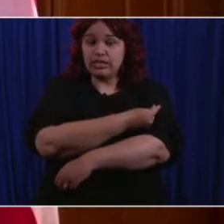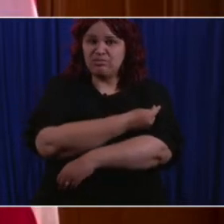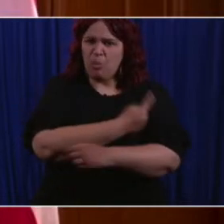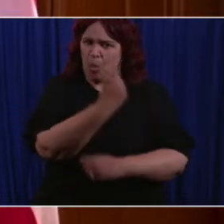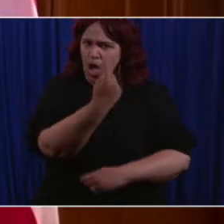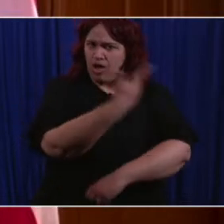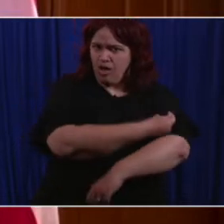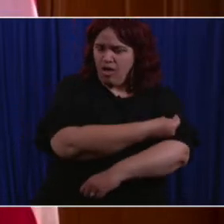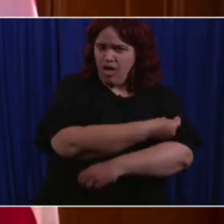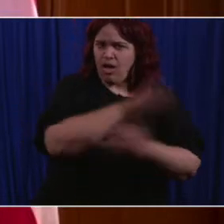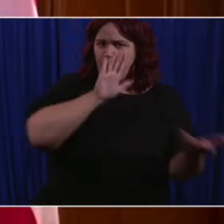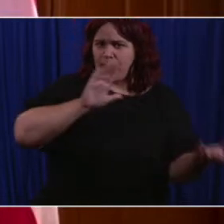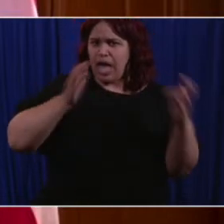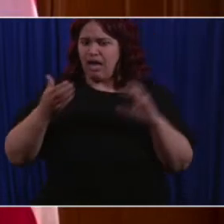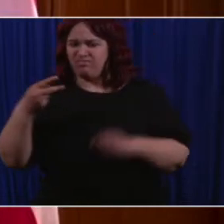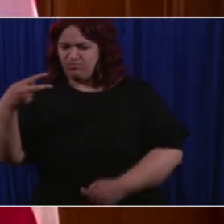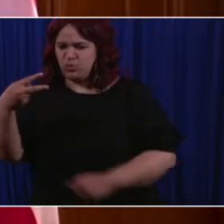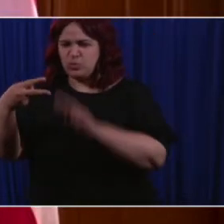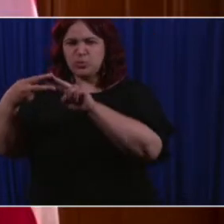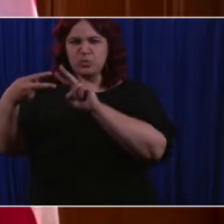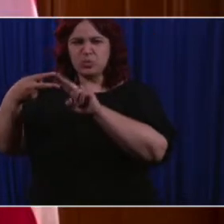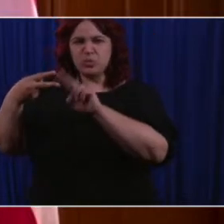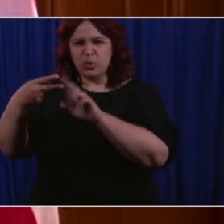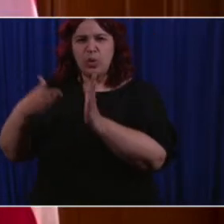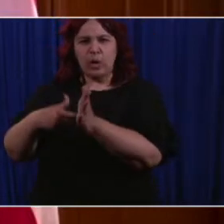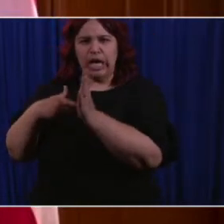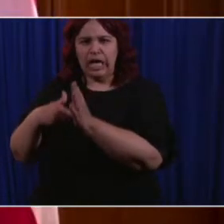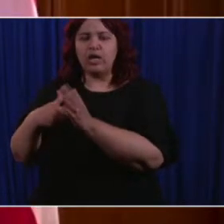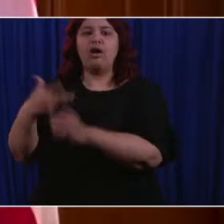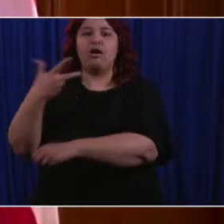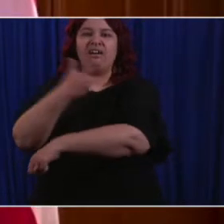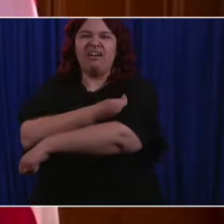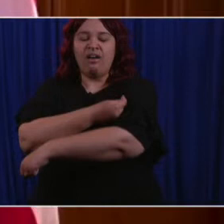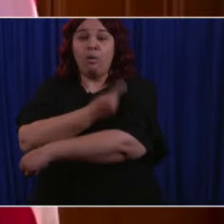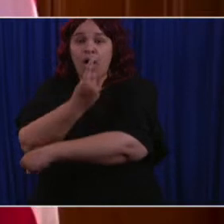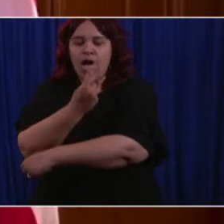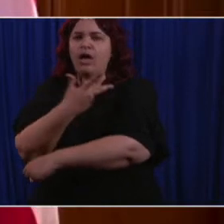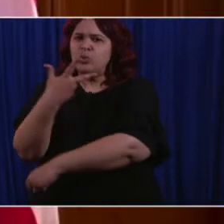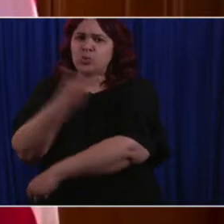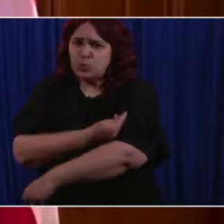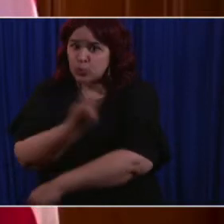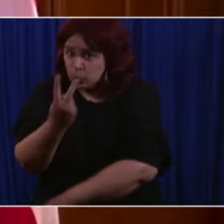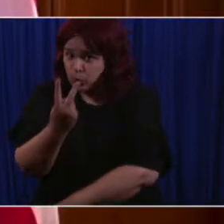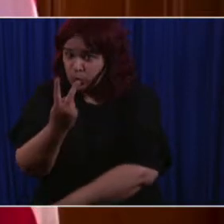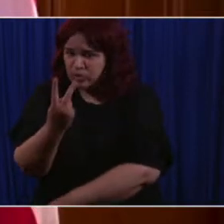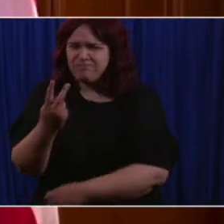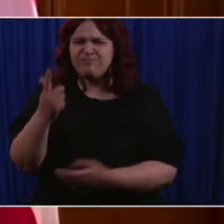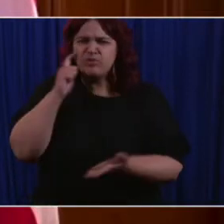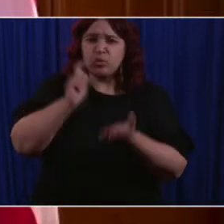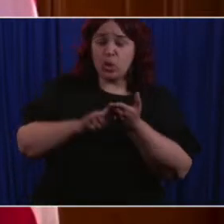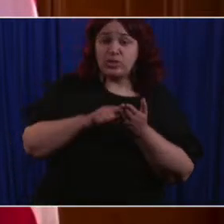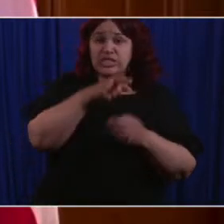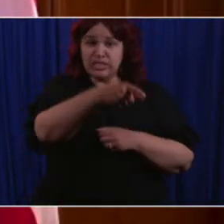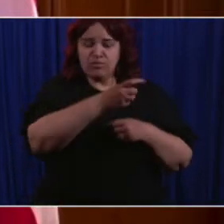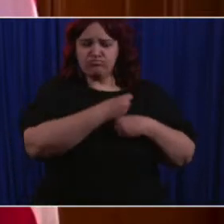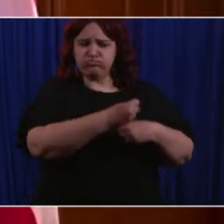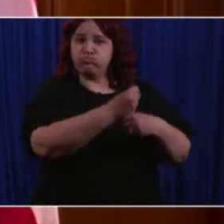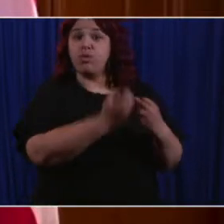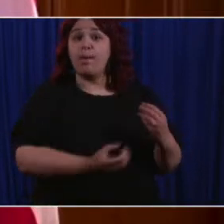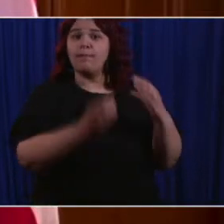them to see the shift in production from 2 shots to 1 shot? Because obviously in our minds, it makes